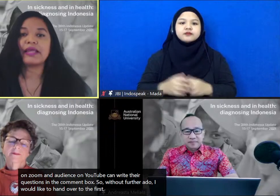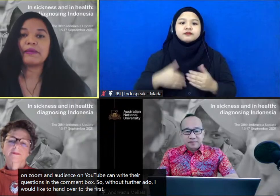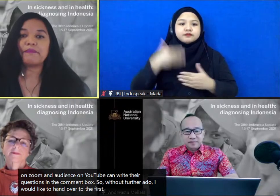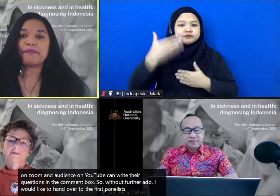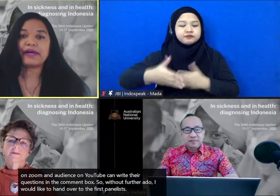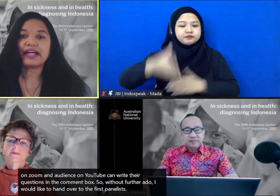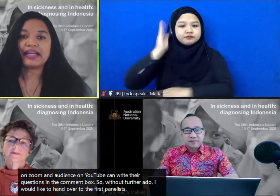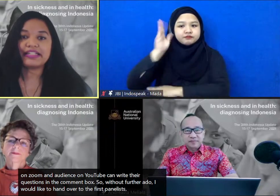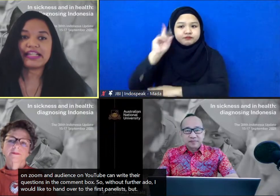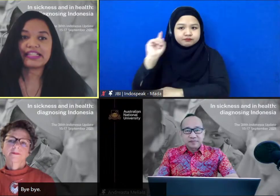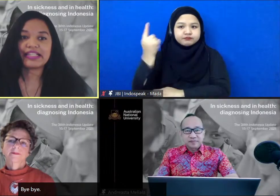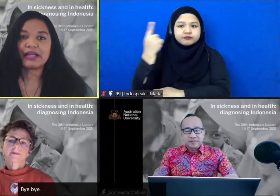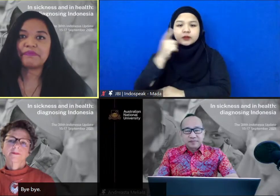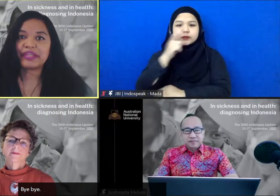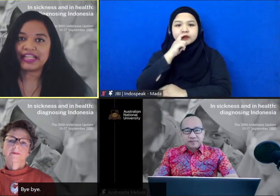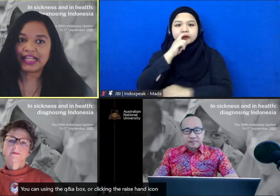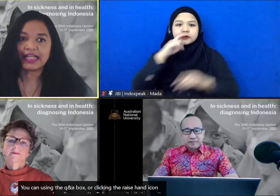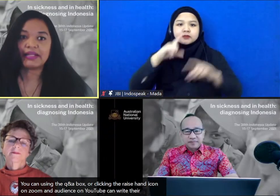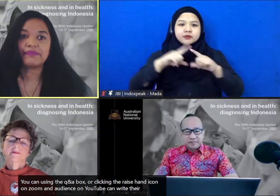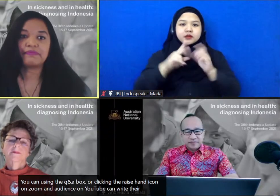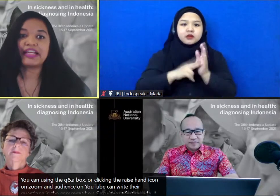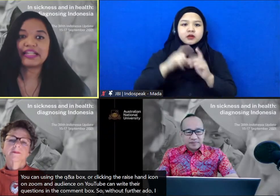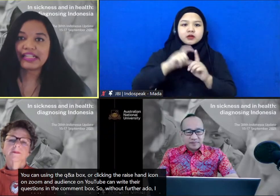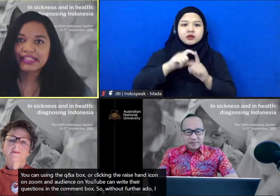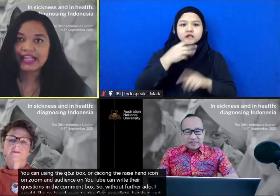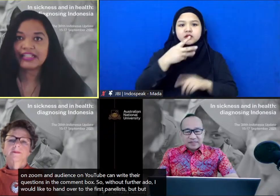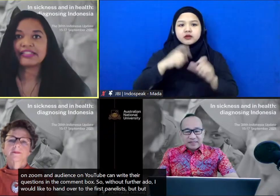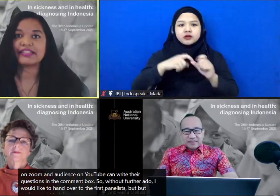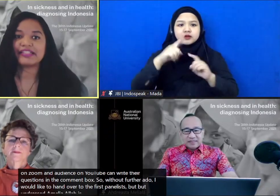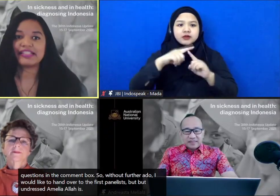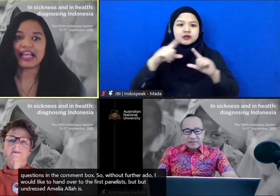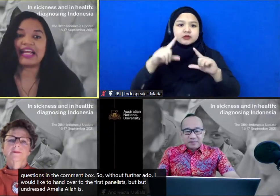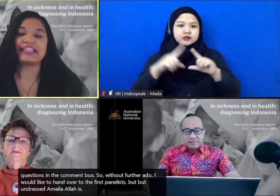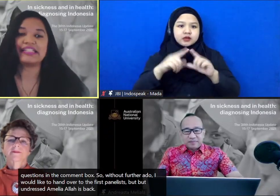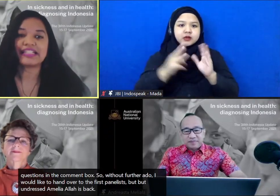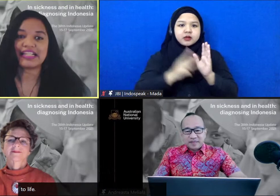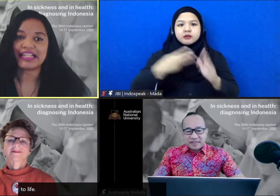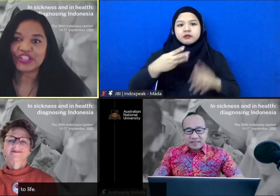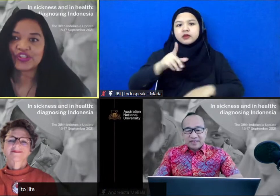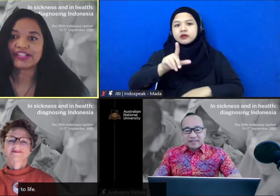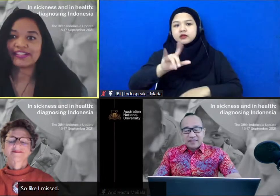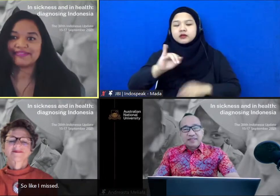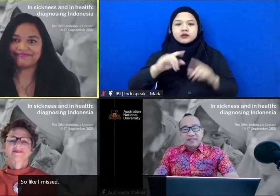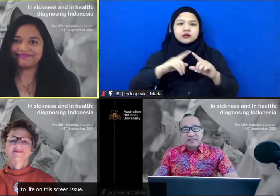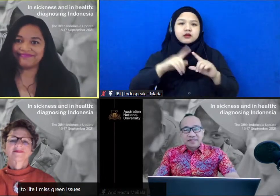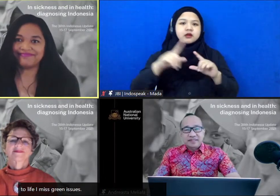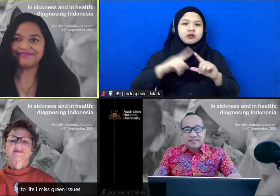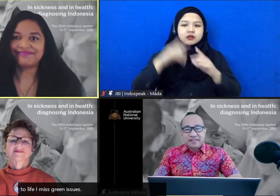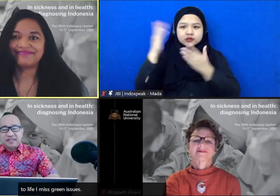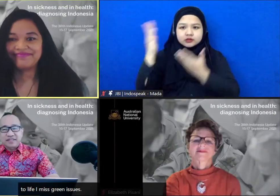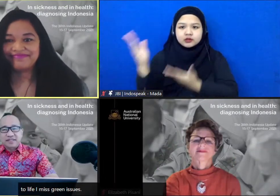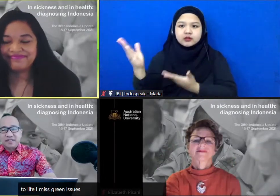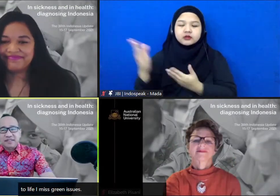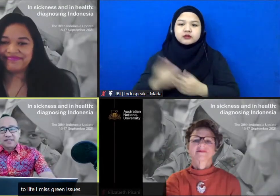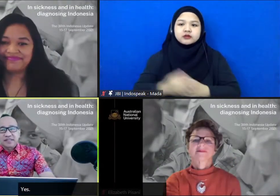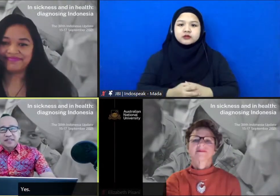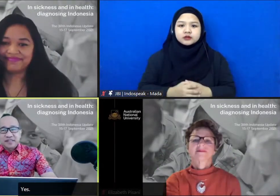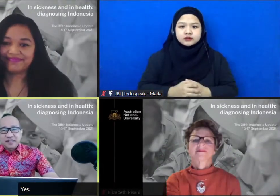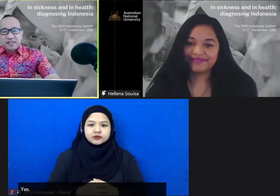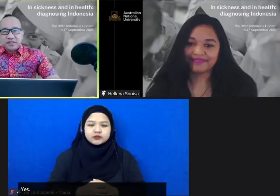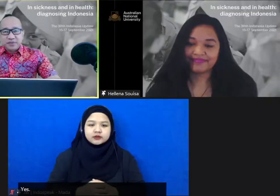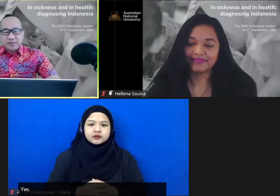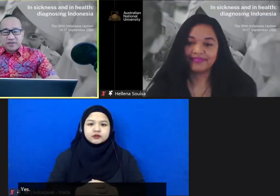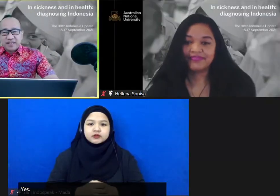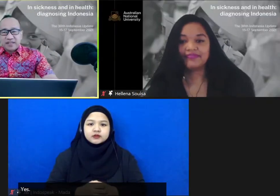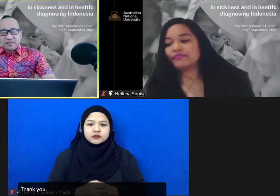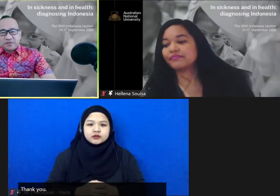panelist, Bapak Andreasta Meliala. Pak Andreasta, silakan, the screen is yours. Yes,